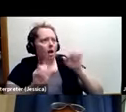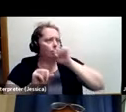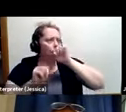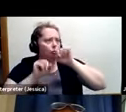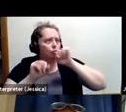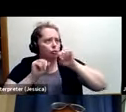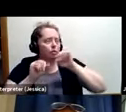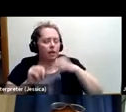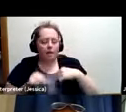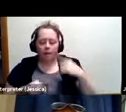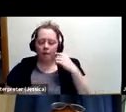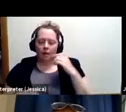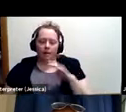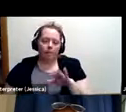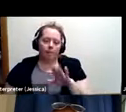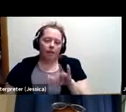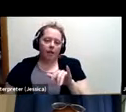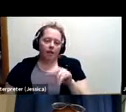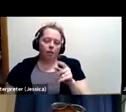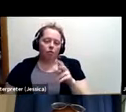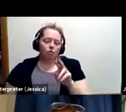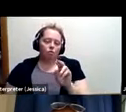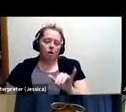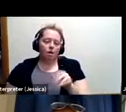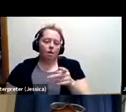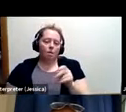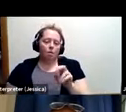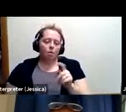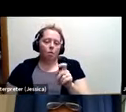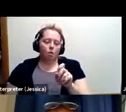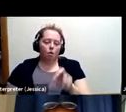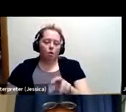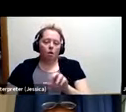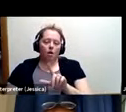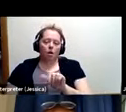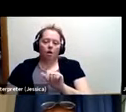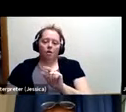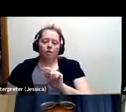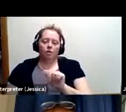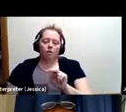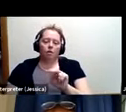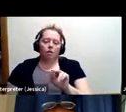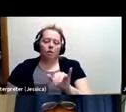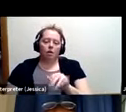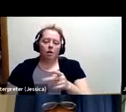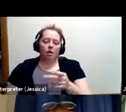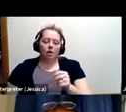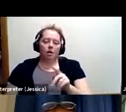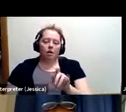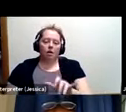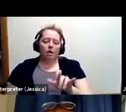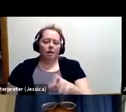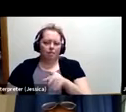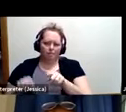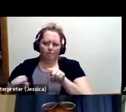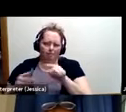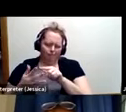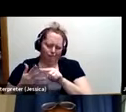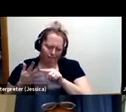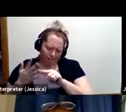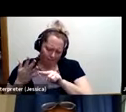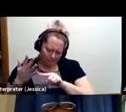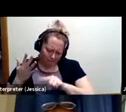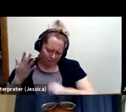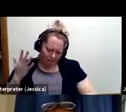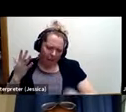Renee Taylor. I'm thinking of August Wilson. All those people had to leave the city in order to get some love. And then, of course, now that they're gone and they're in other